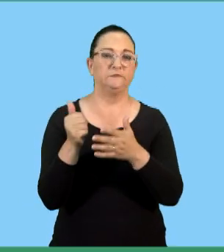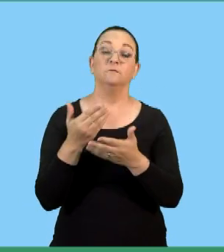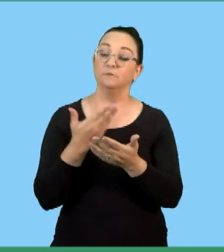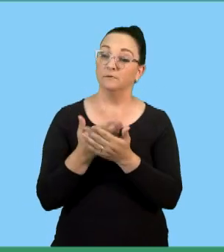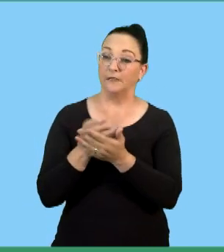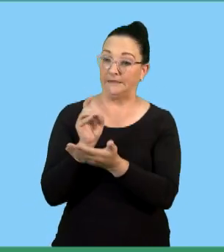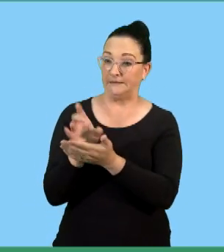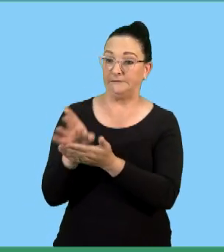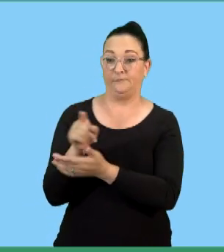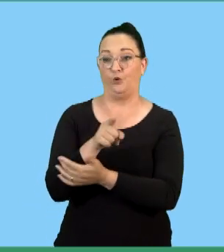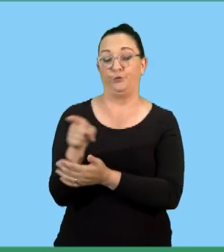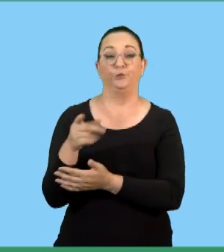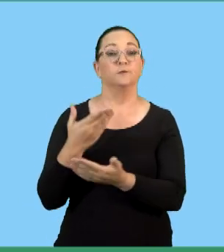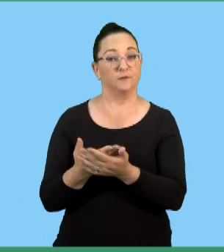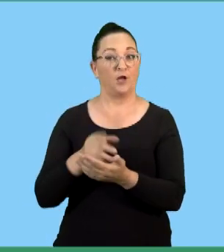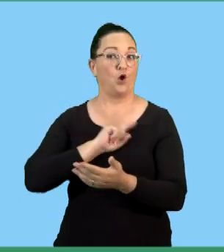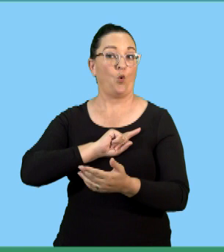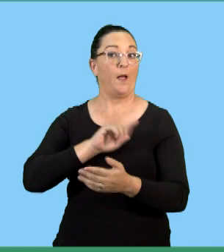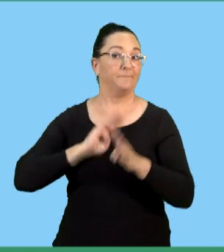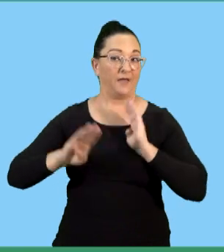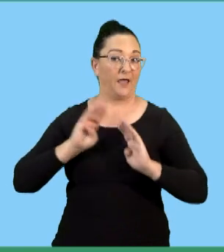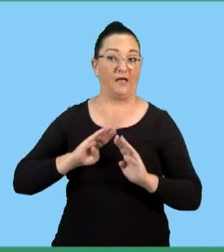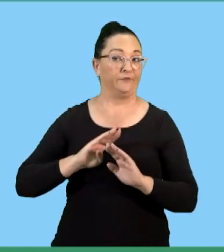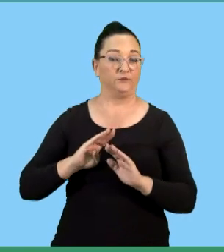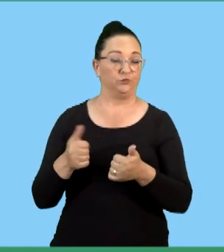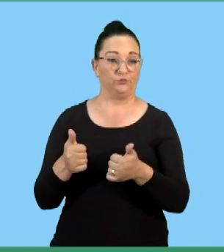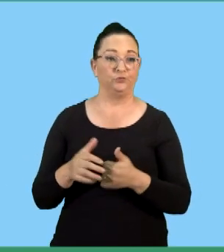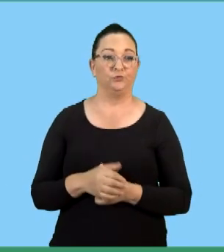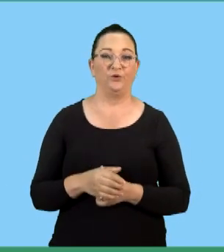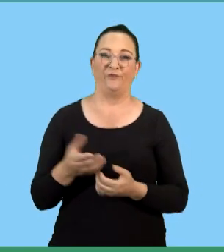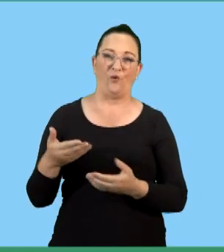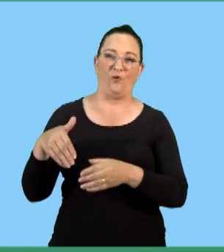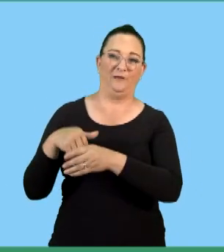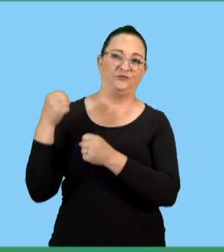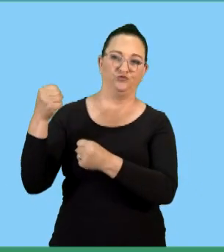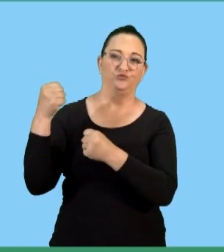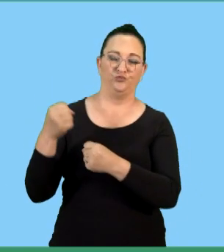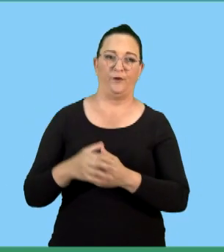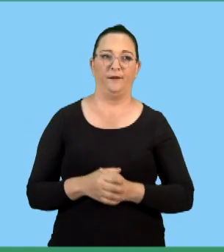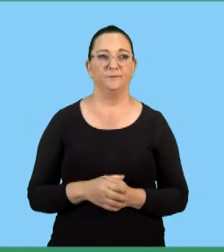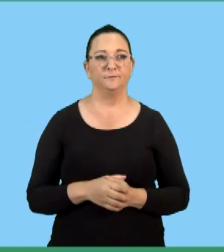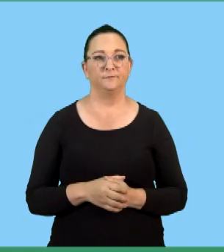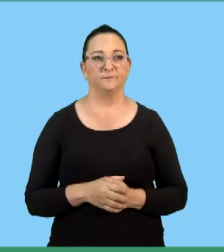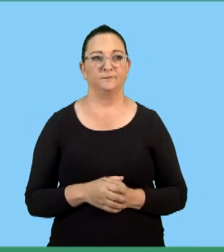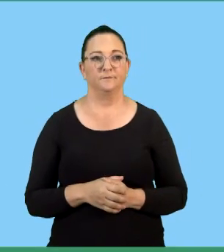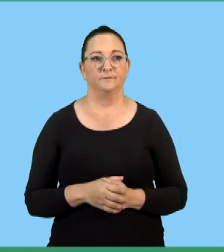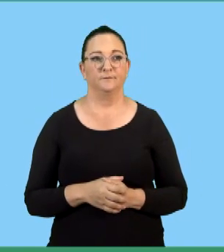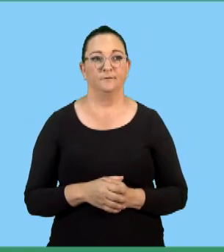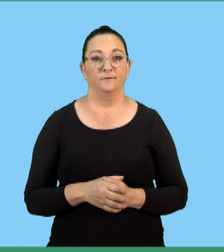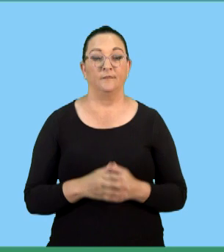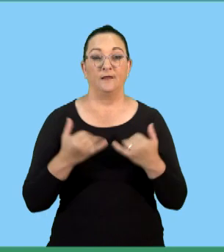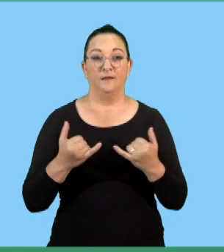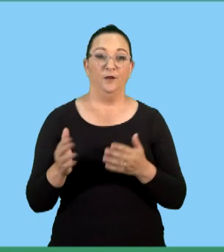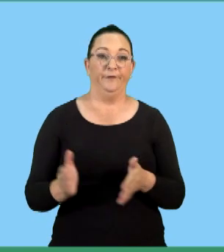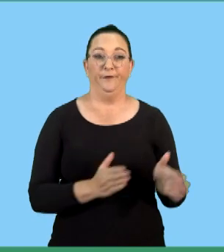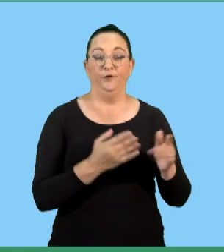to dismiss those employees whose behavior results in that during the strike action. Right, and then now we're going to